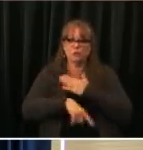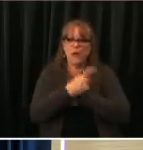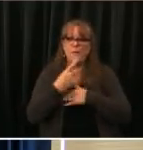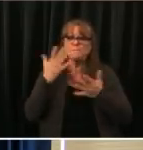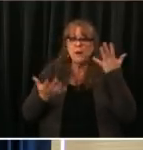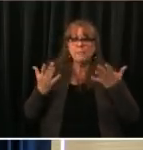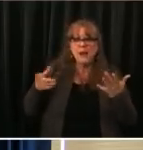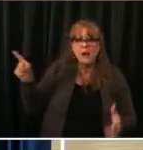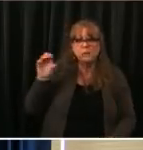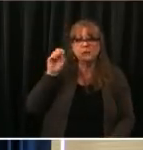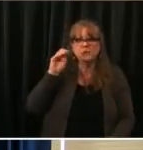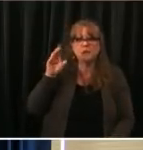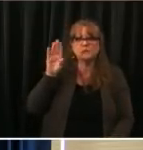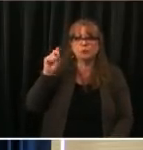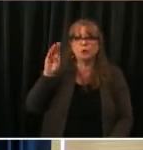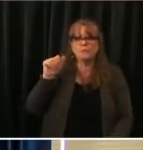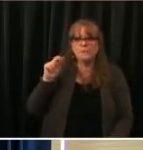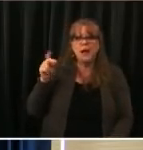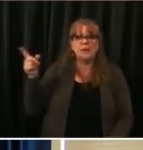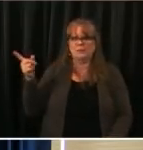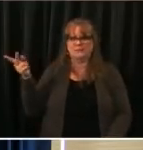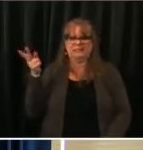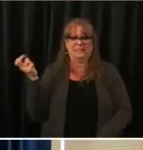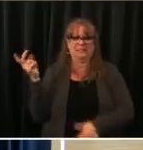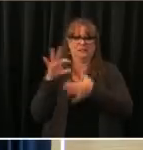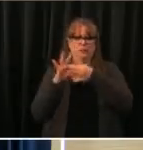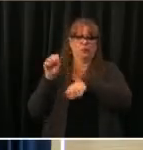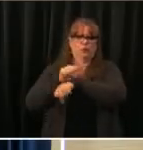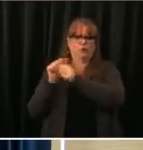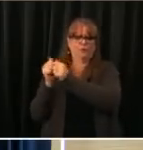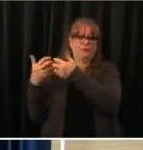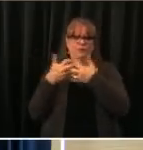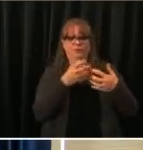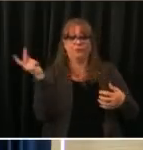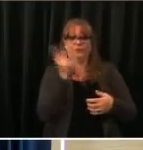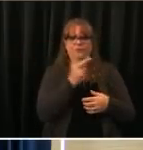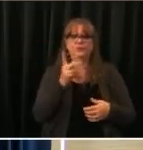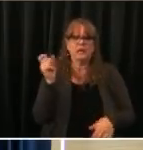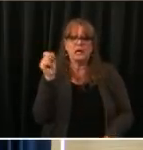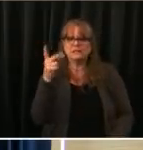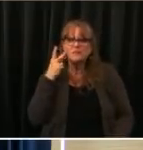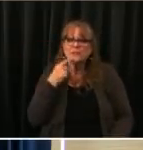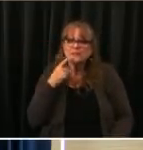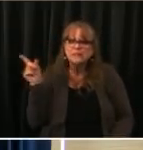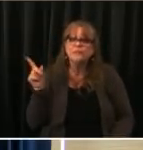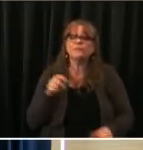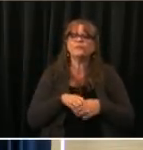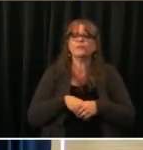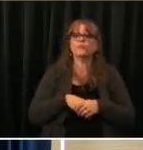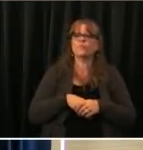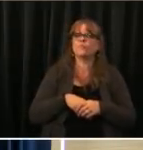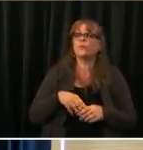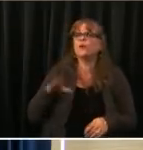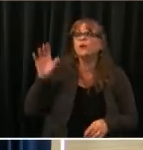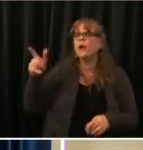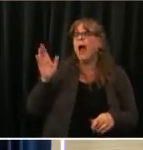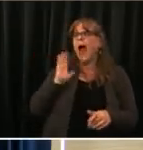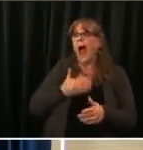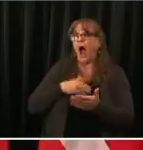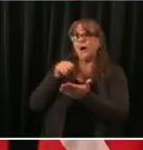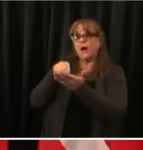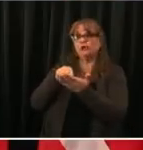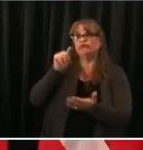Dr. Herlihy. Scott? Thank you, Governor. Our contact tracing and case investigation at this point is really yielding that we still